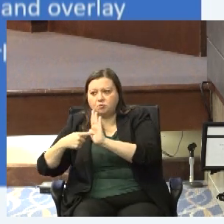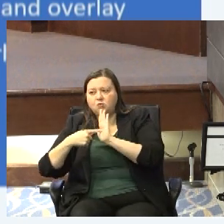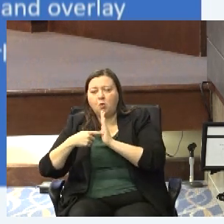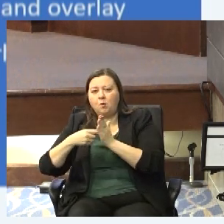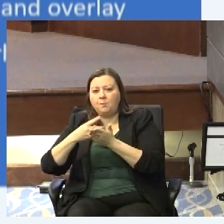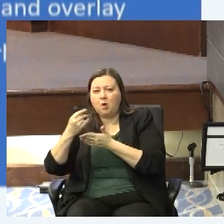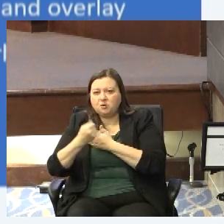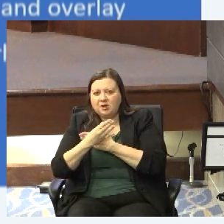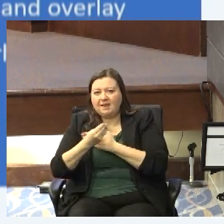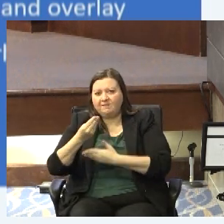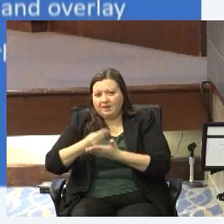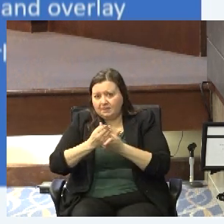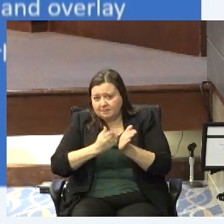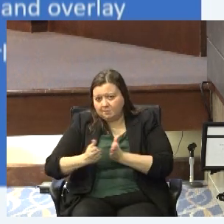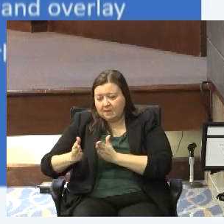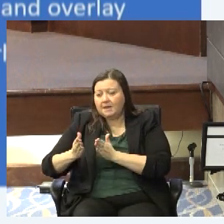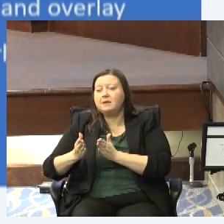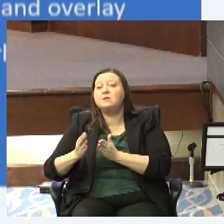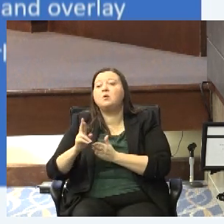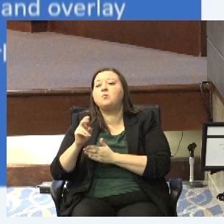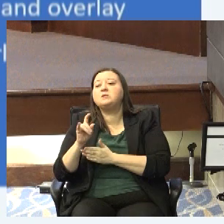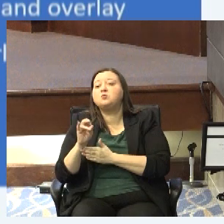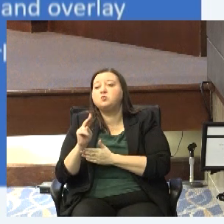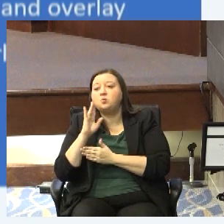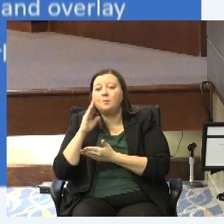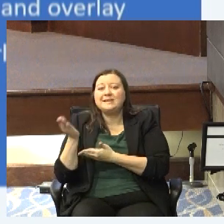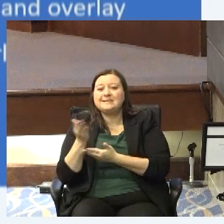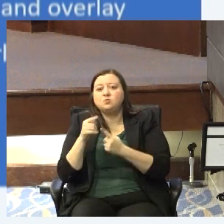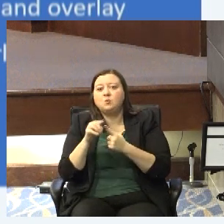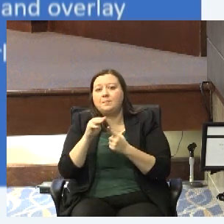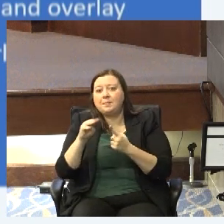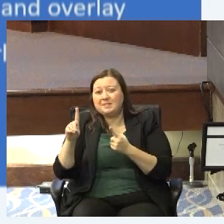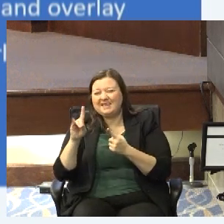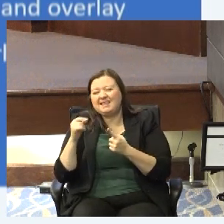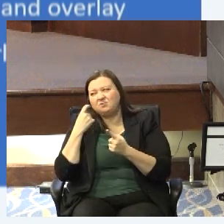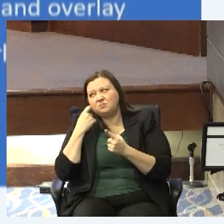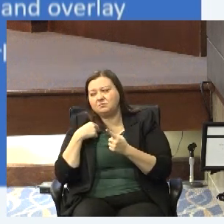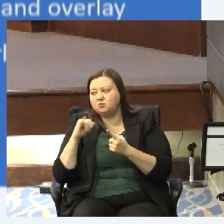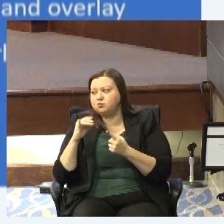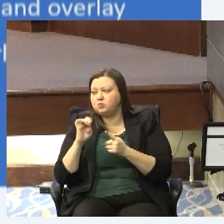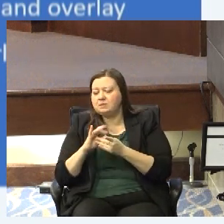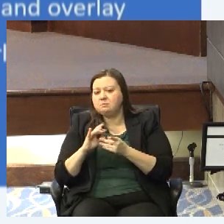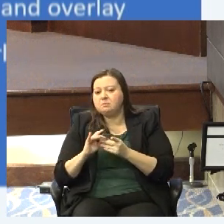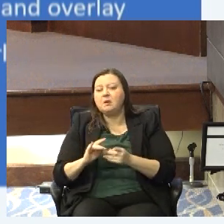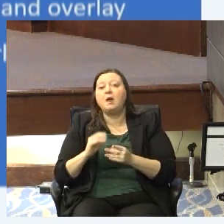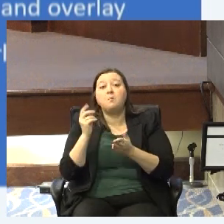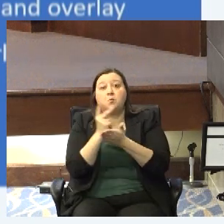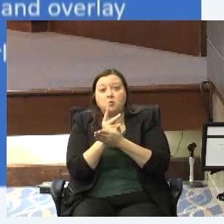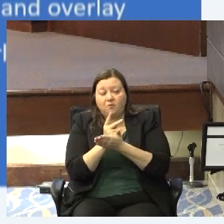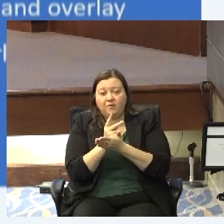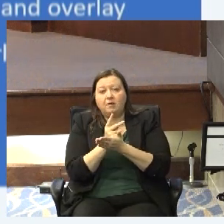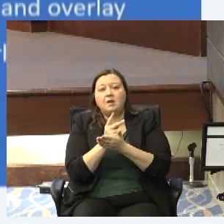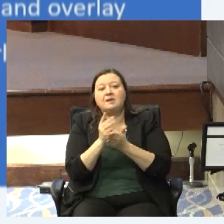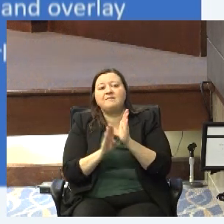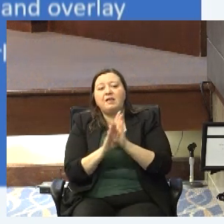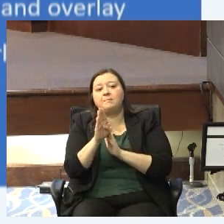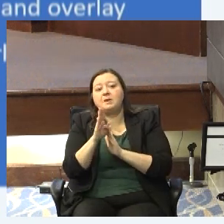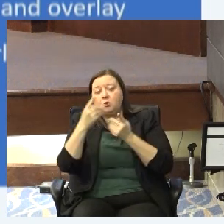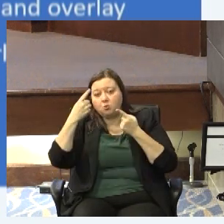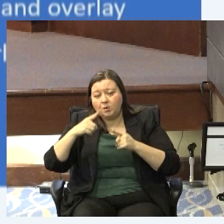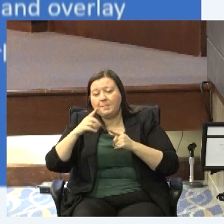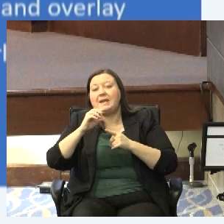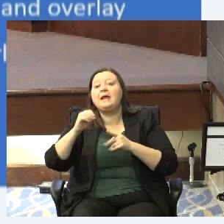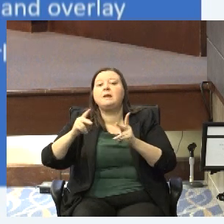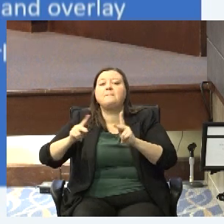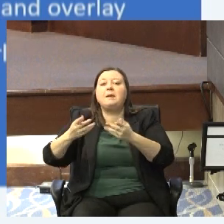plan, a resolution to consent to the MMD, that's the resolution that Julie referred to, a resolution to approve the development agreement, and a public hearing